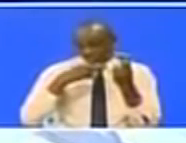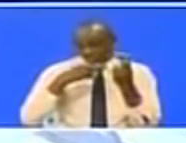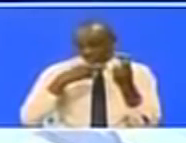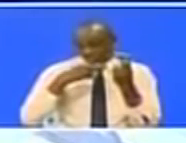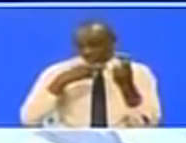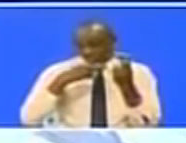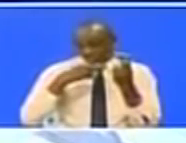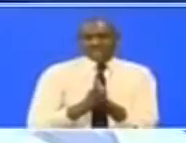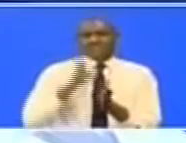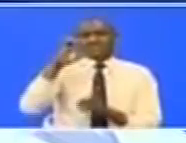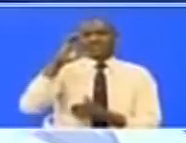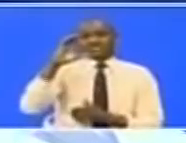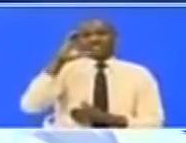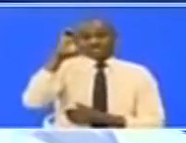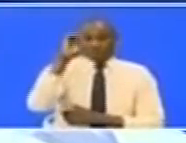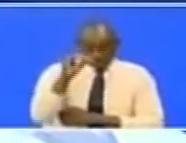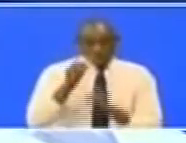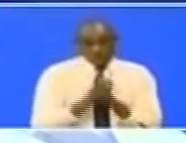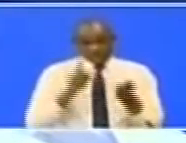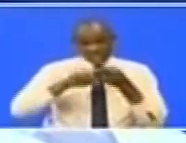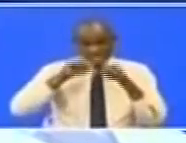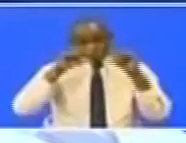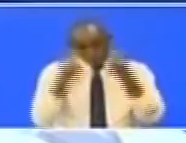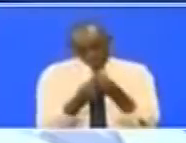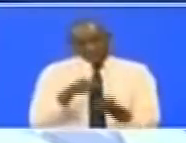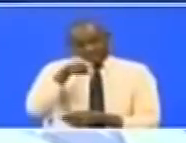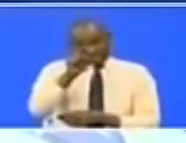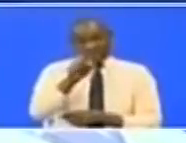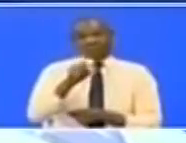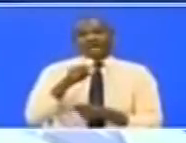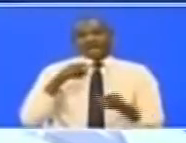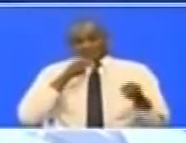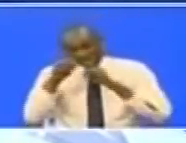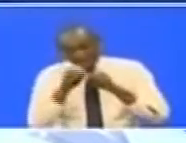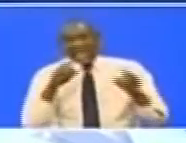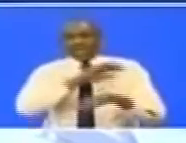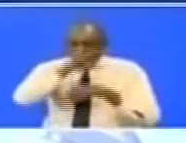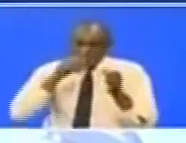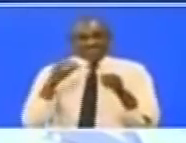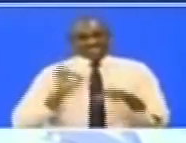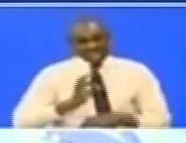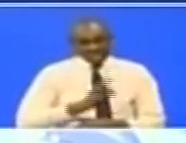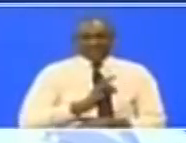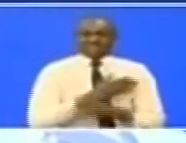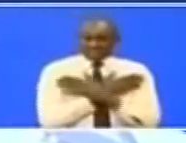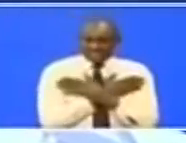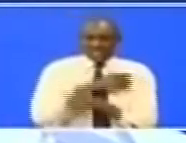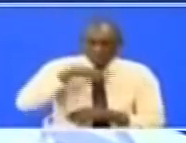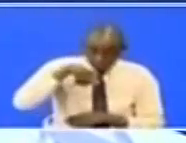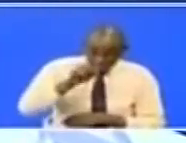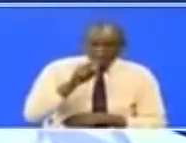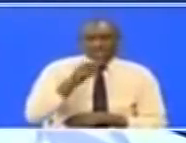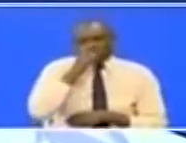Chief Executive Officer of the Standard Group Limited, Sam Sholay, and the management have joined the staff and colleagues of Ahmed Darwesh and